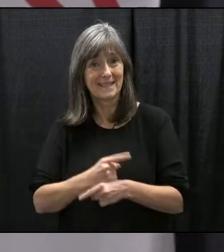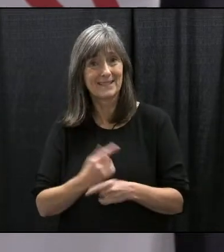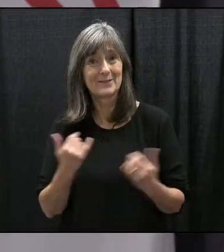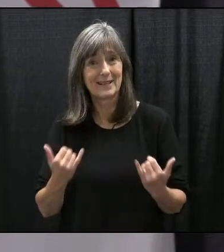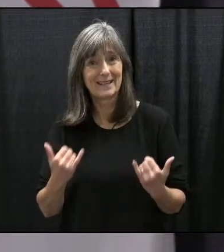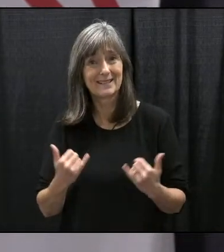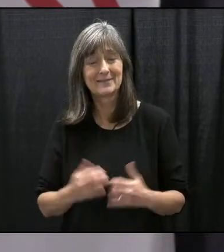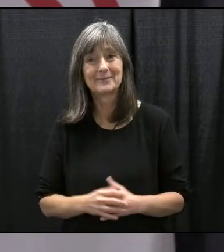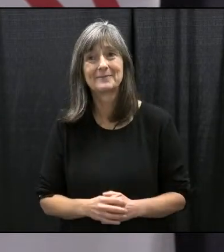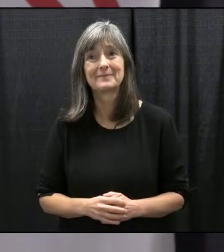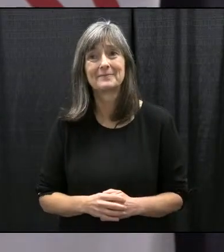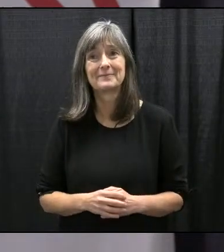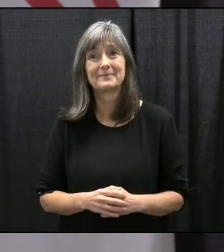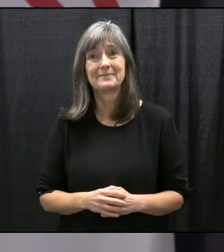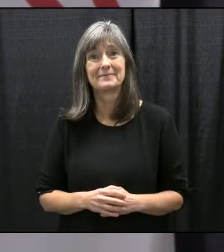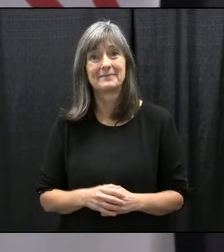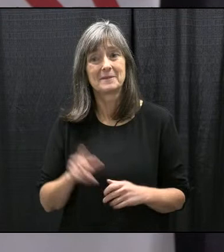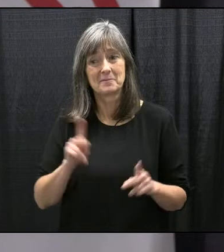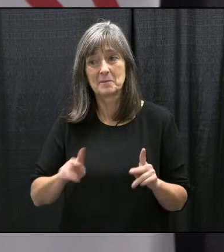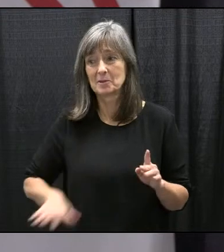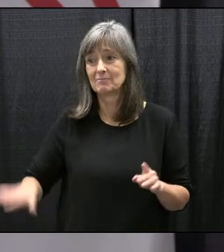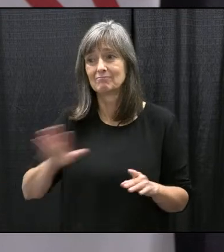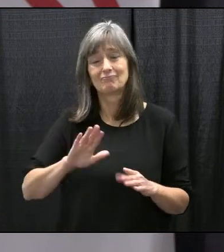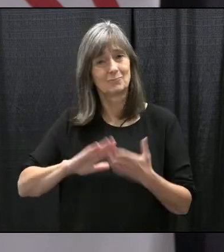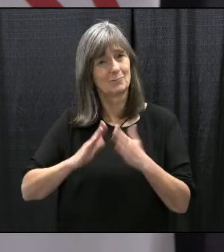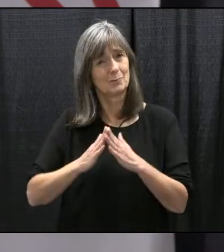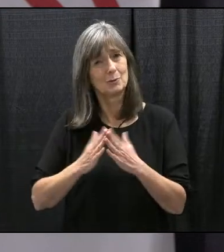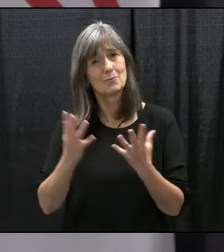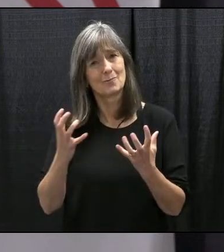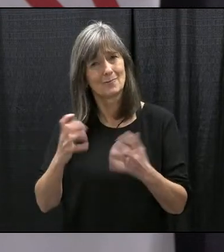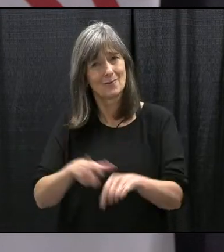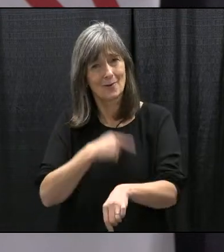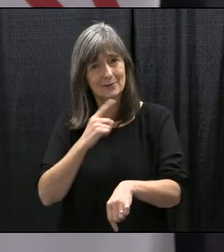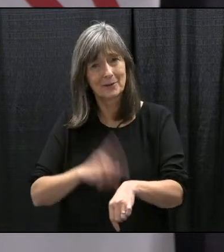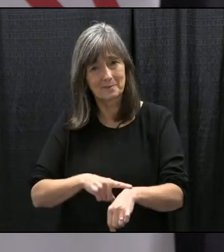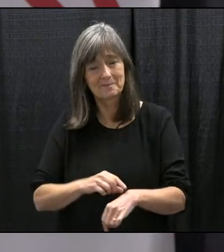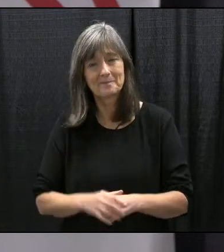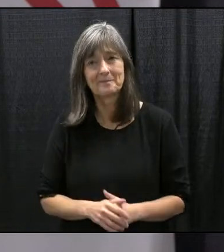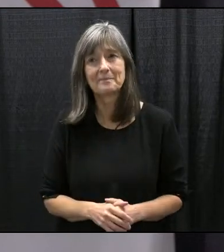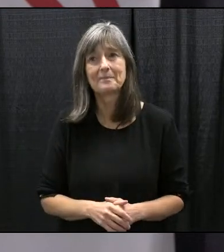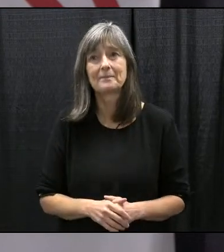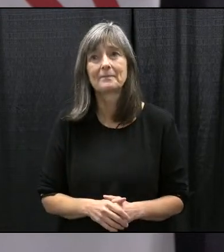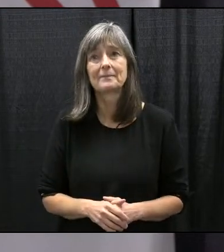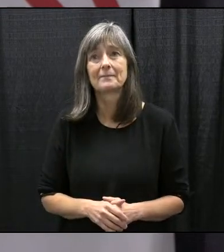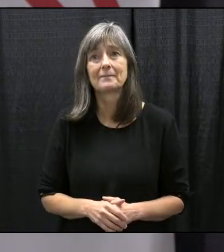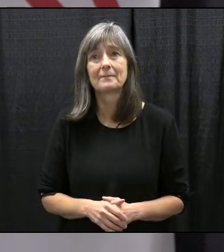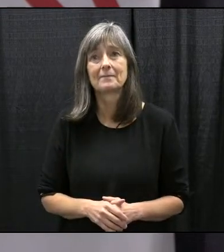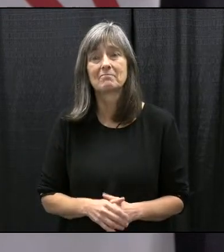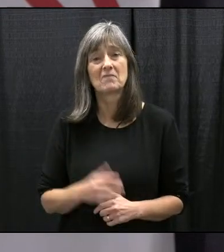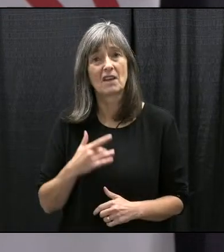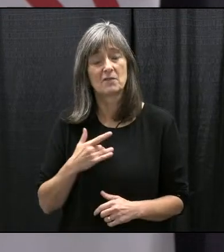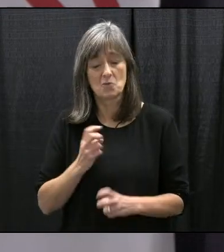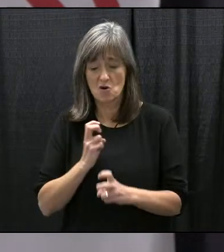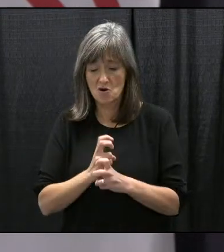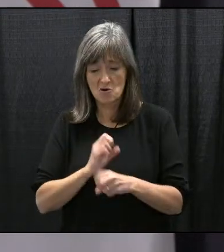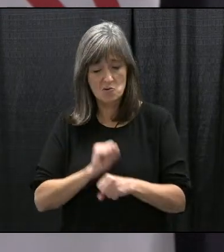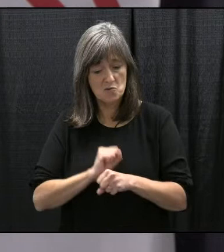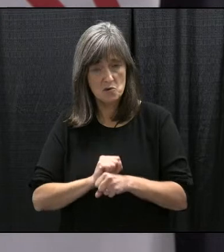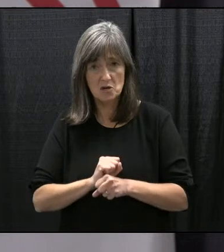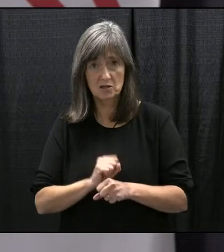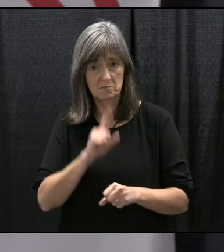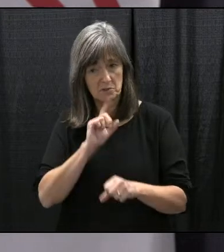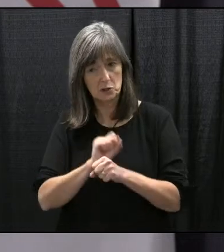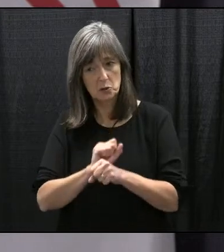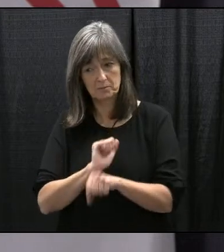for people in the community who have been looking for this for quite a long time, and I think we worked hard to get it